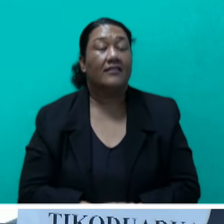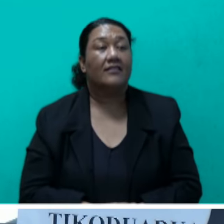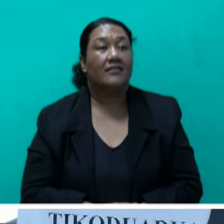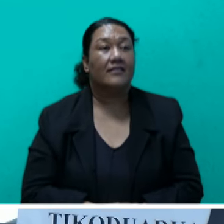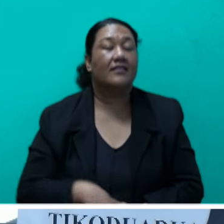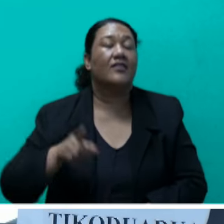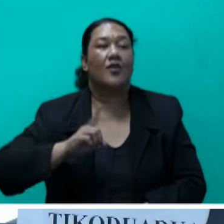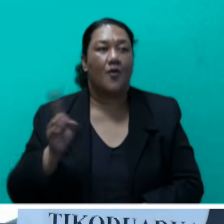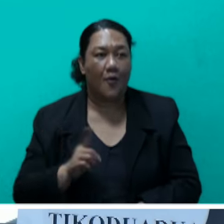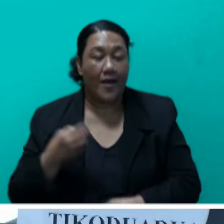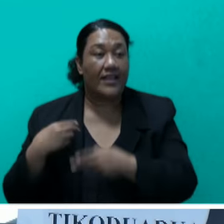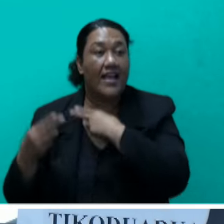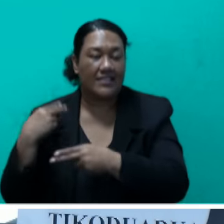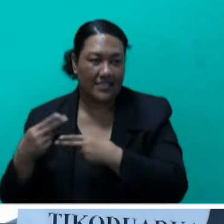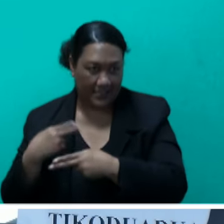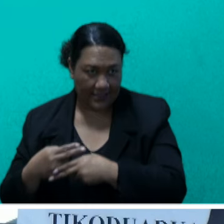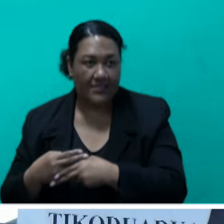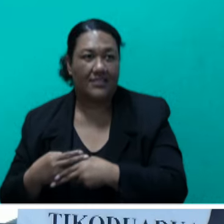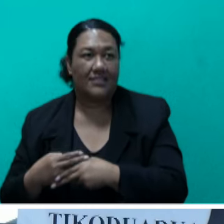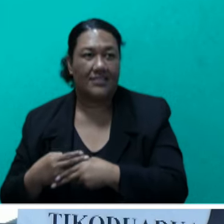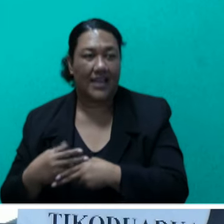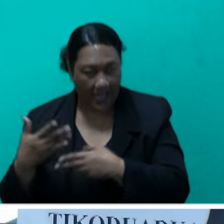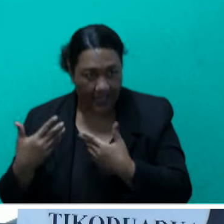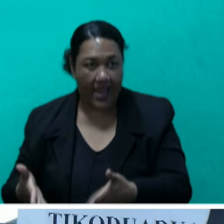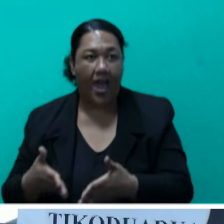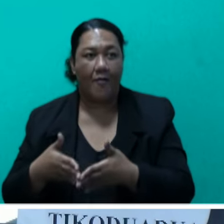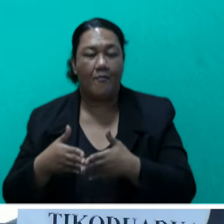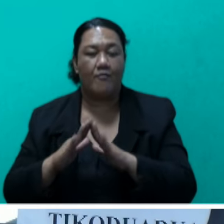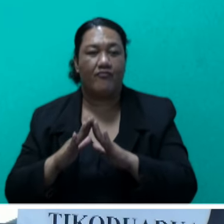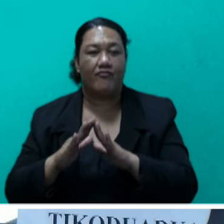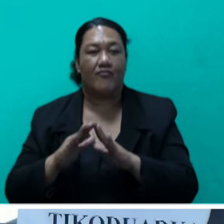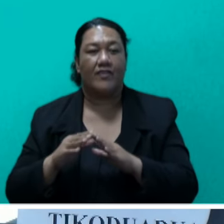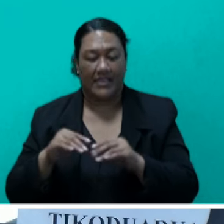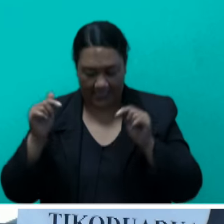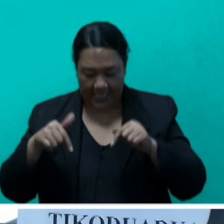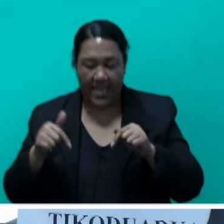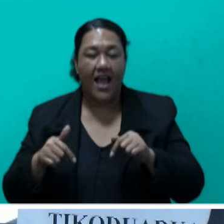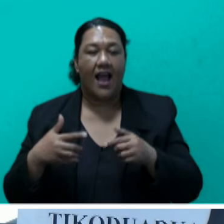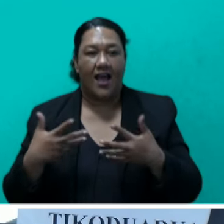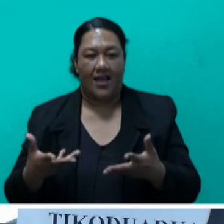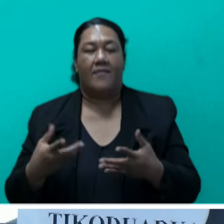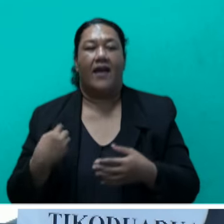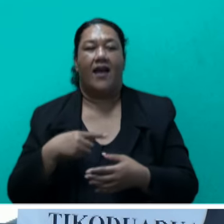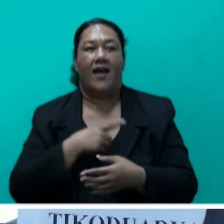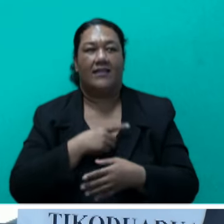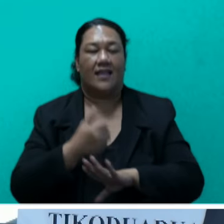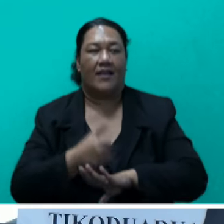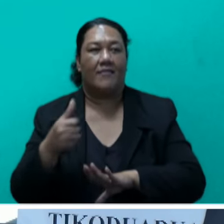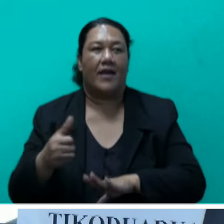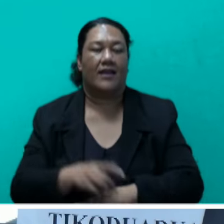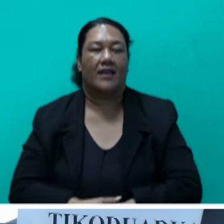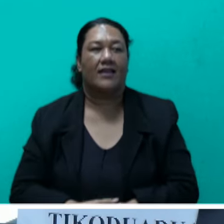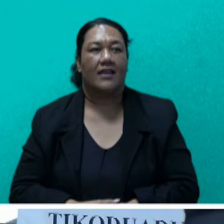the history of inactions that has brought to here by us and by you guys. We are committed